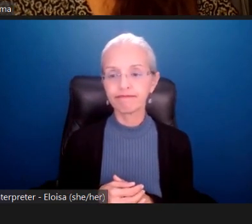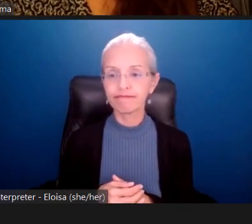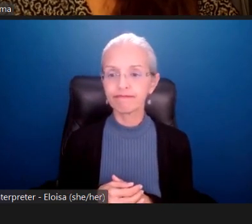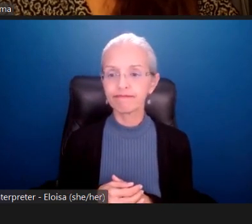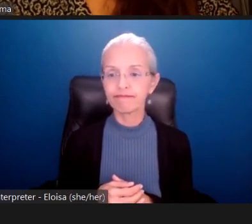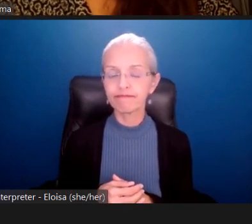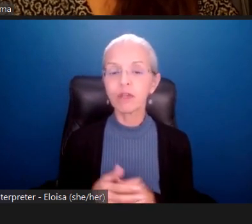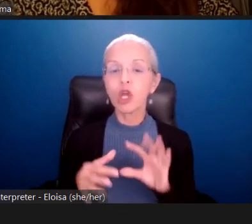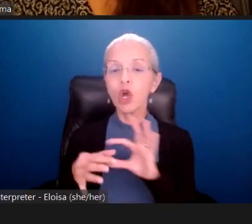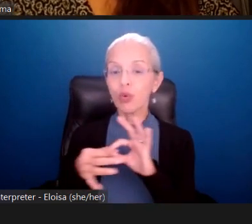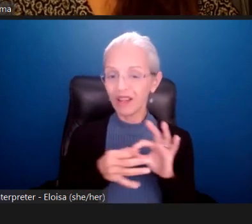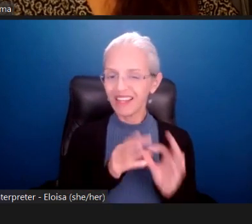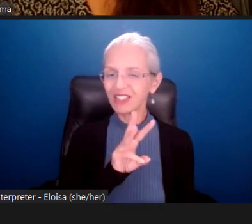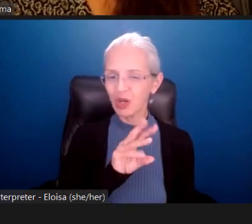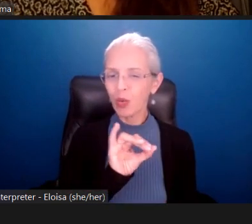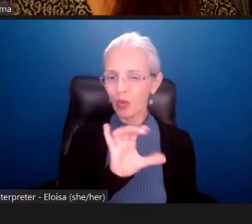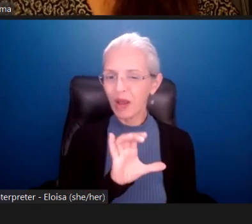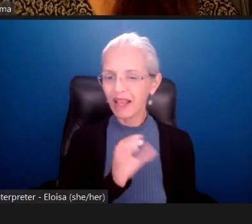relation to the WIC,